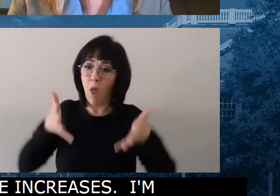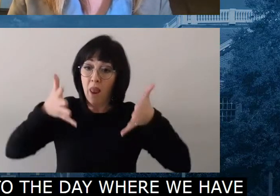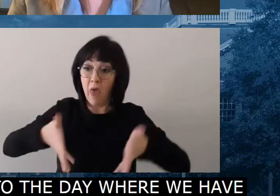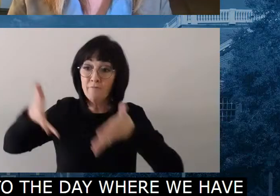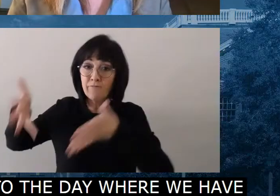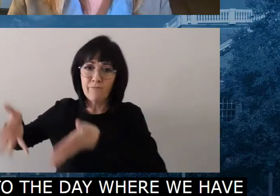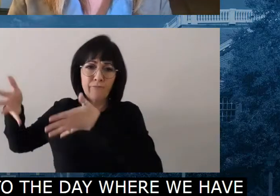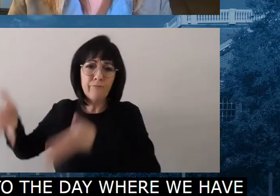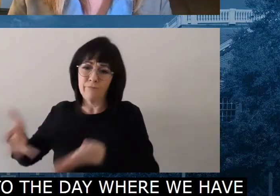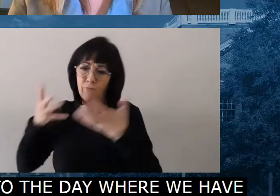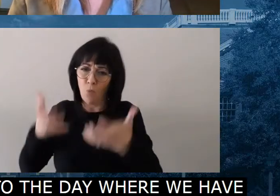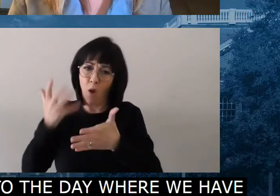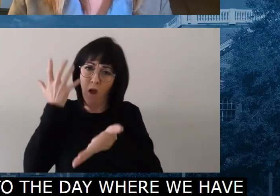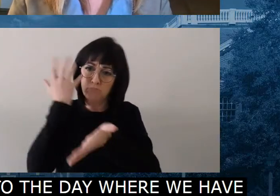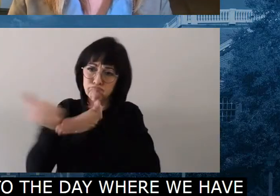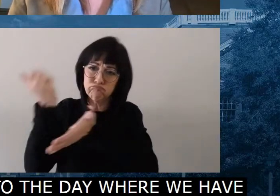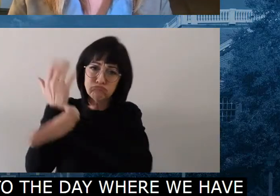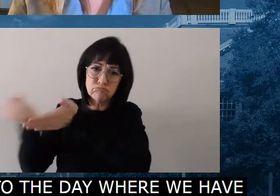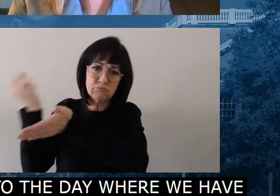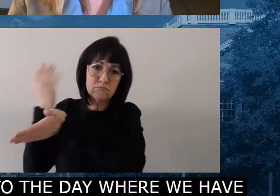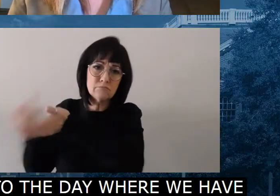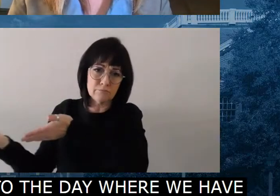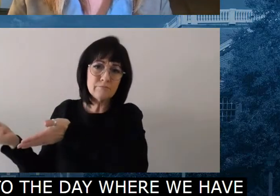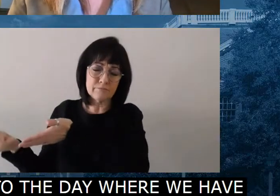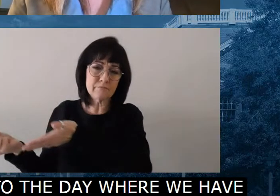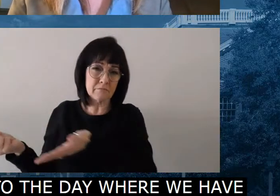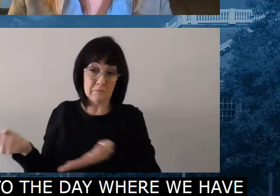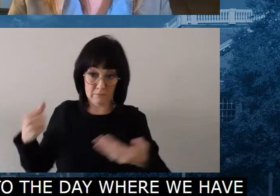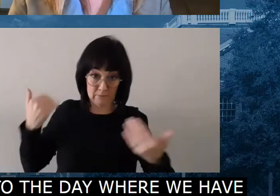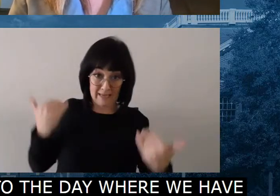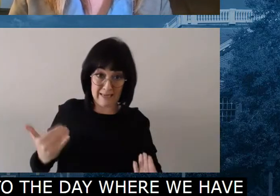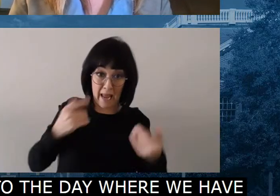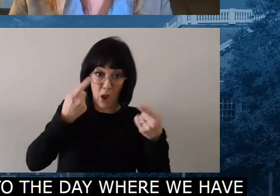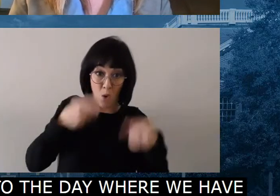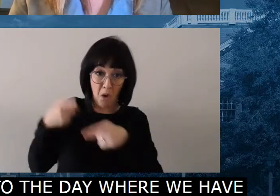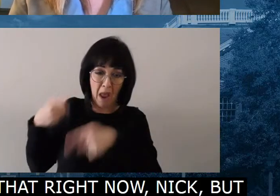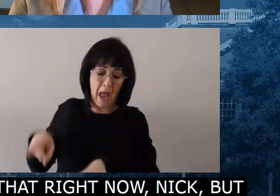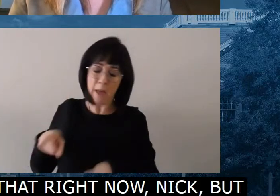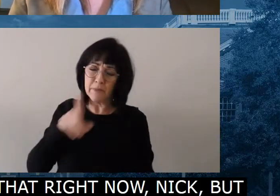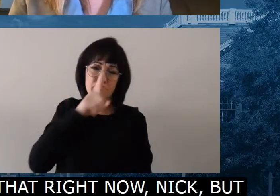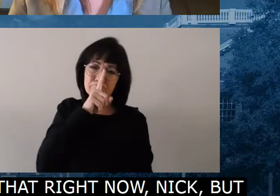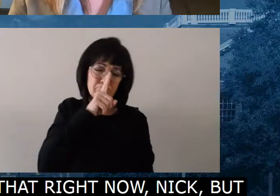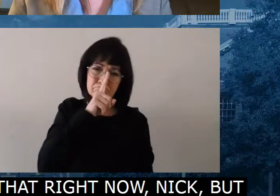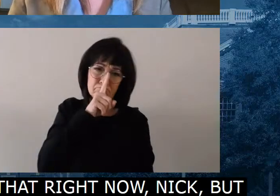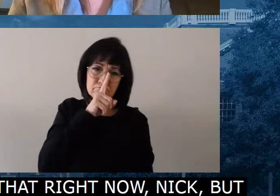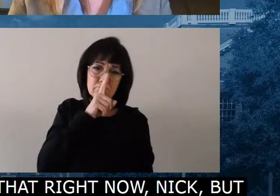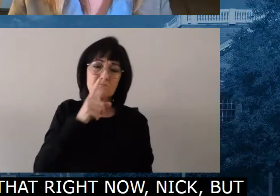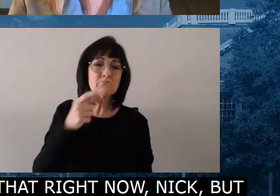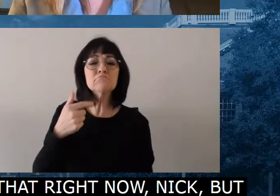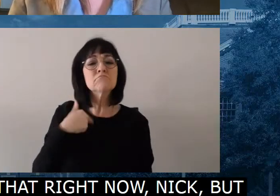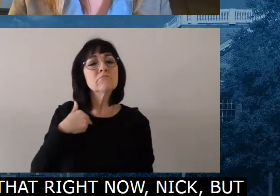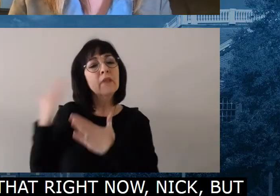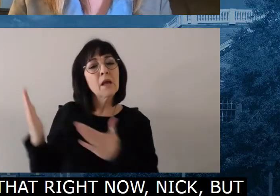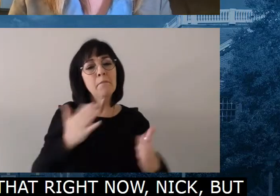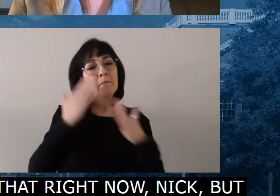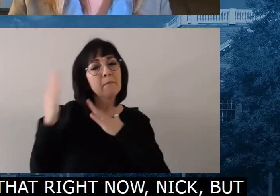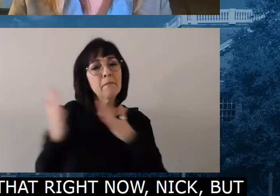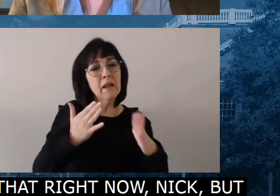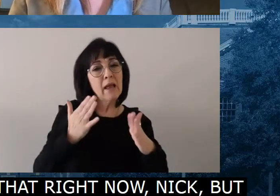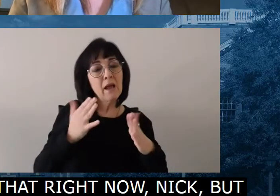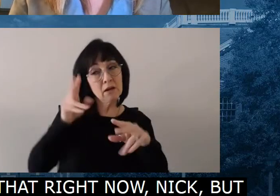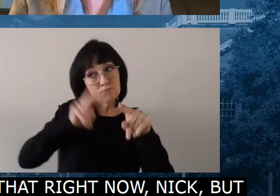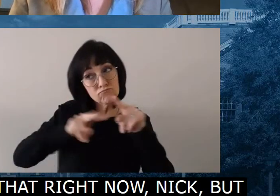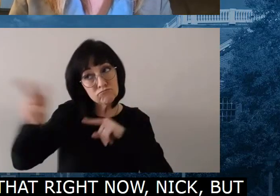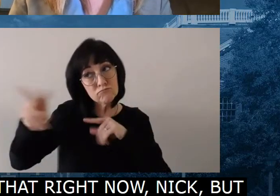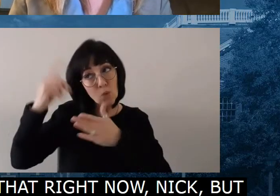right now, Nick, but I want to make sure we're thinking ahead, thinking 1 week, 2 weeks or more down the road and making